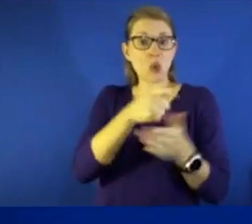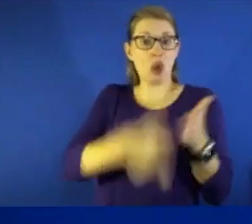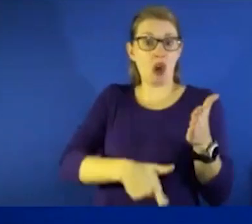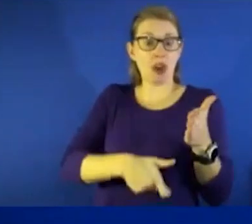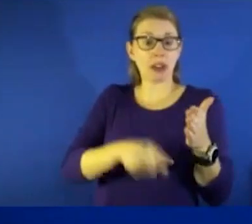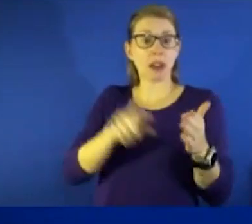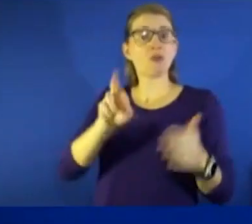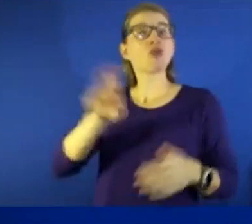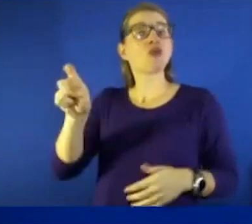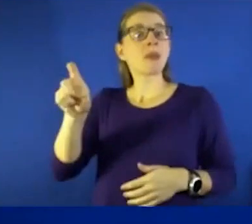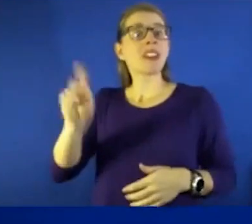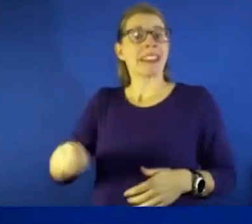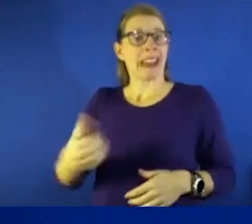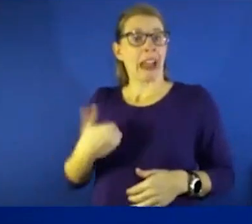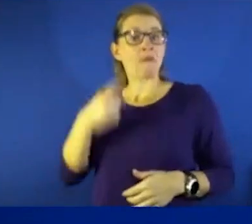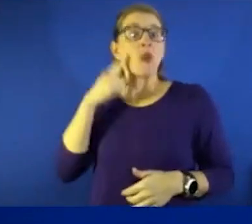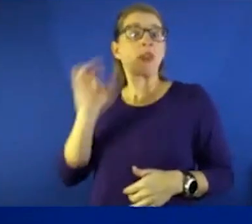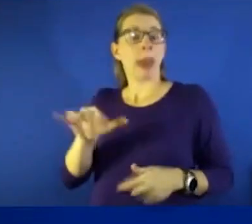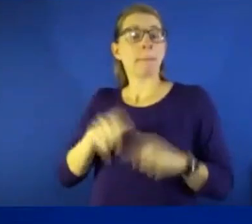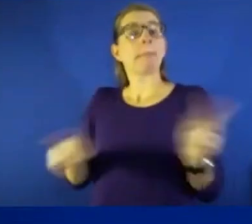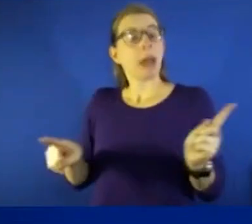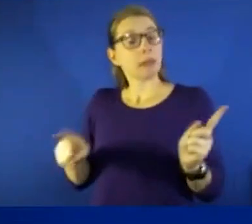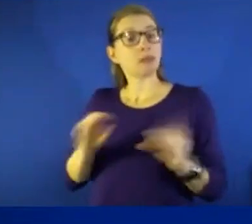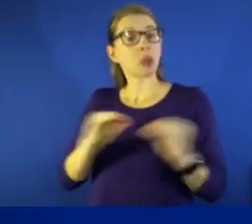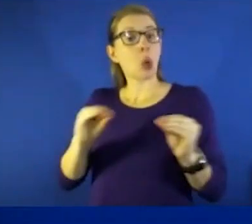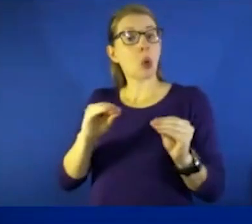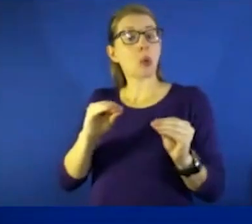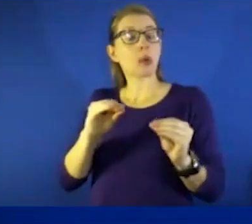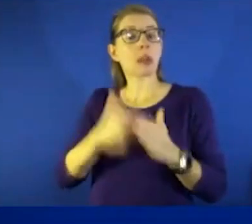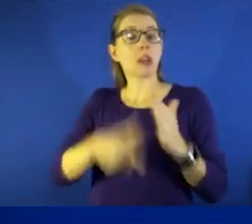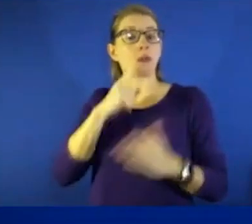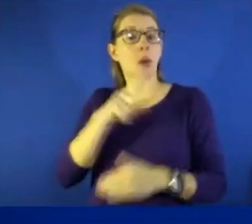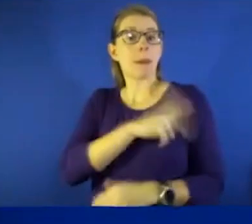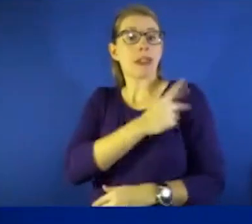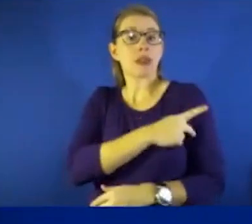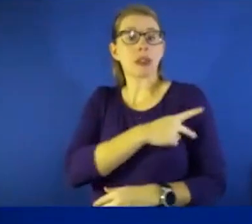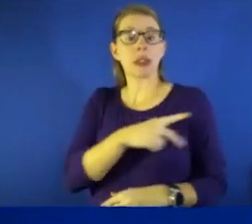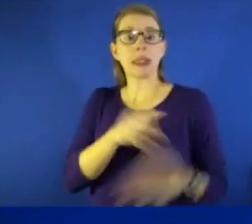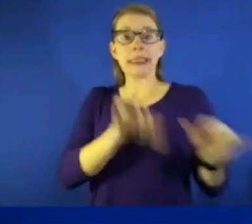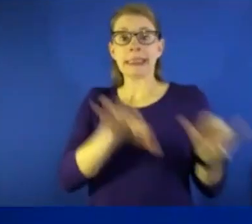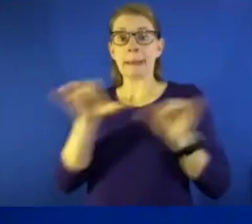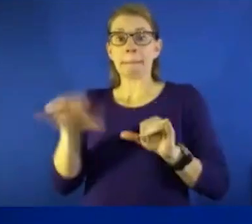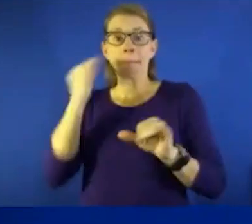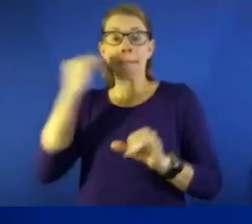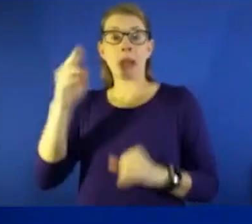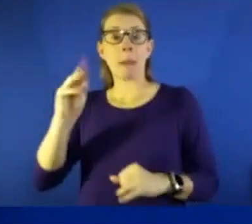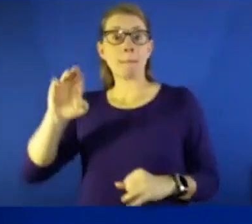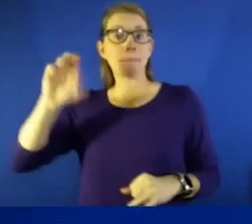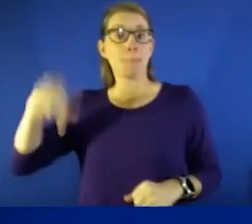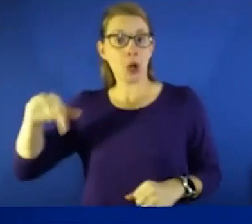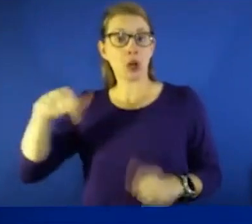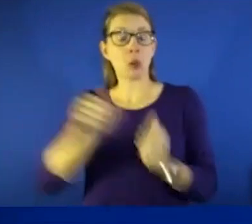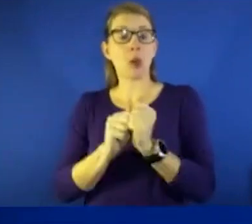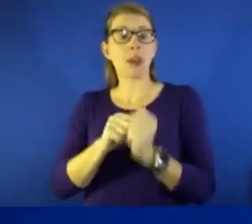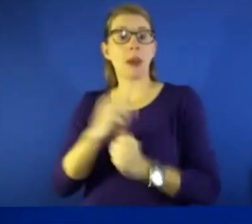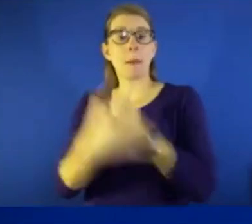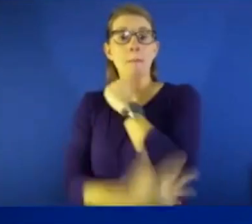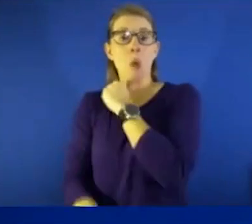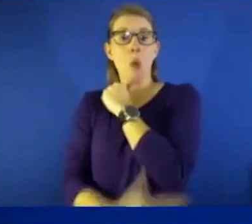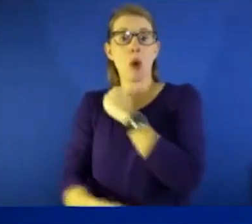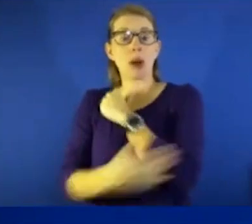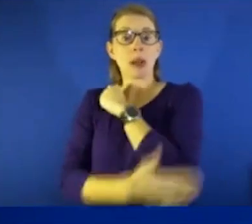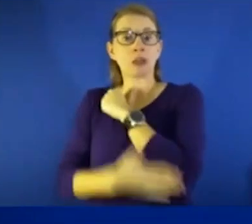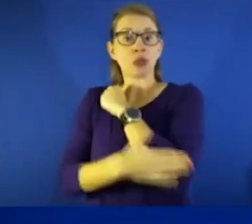it. And then they're also doing the same thing that Merck did with poor countries, where they're going to have